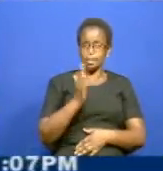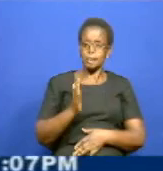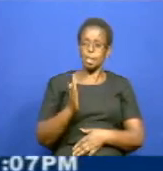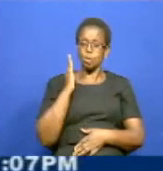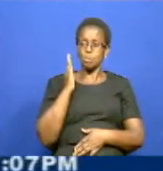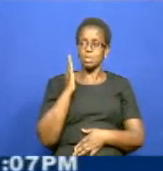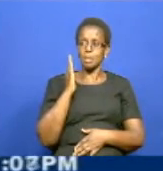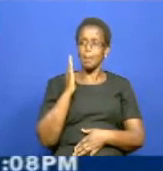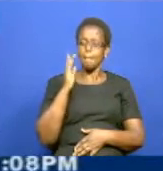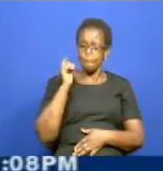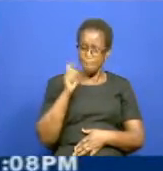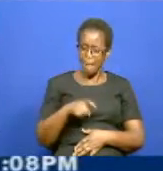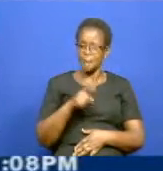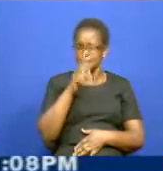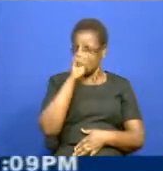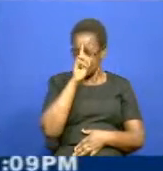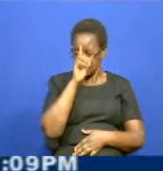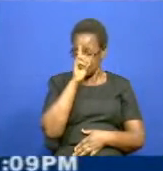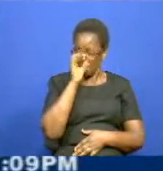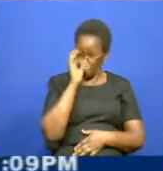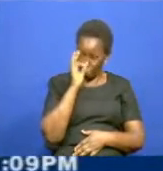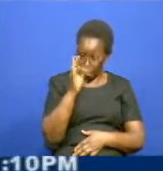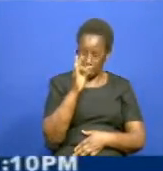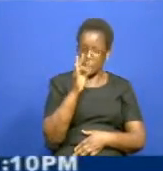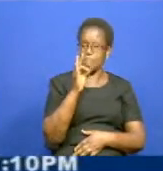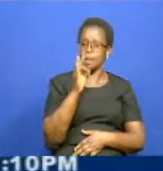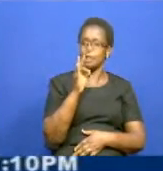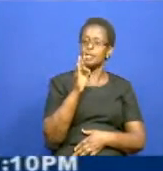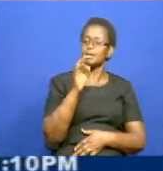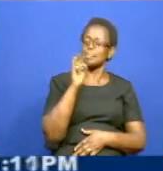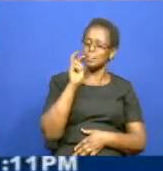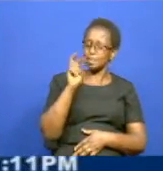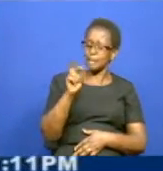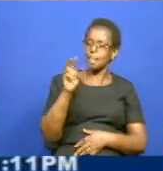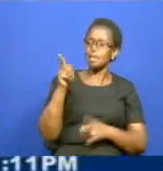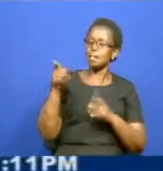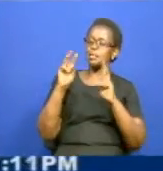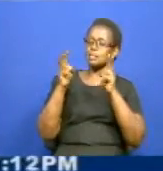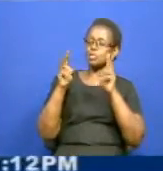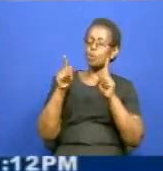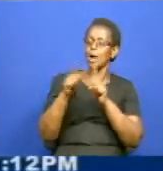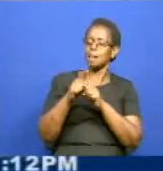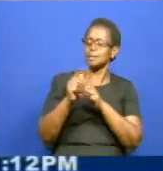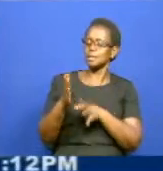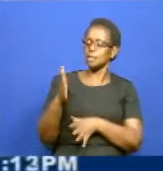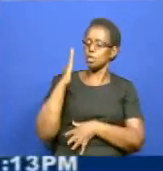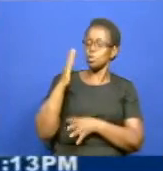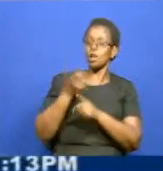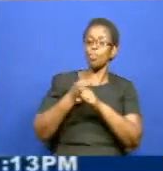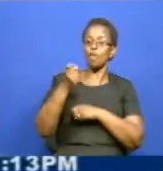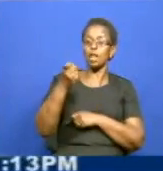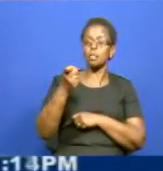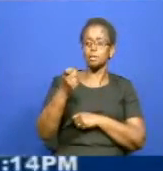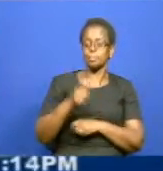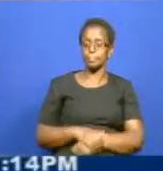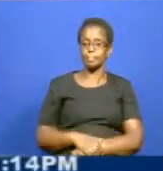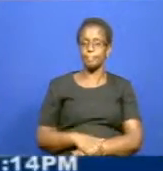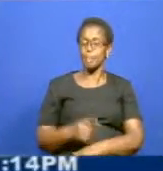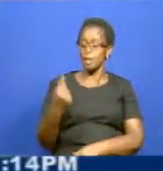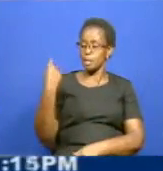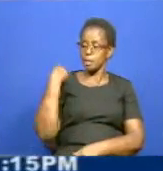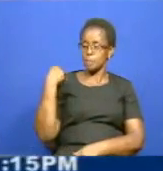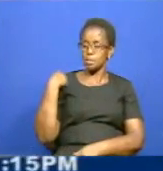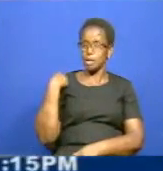must take that issue as a security threat for the Republic of this country. No wonder, Mr. Speaker, sir, yesterday, the